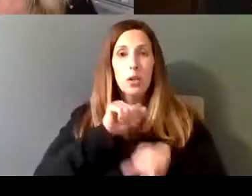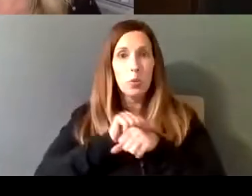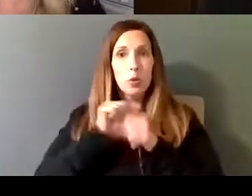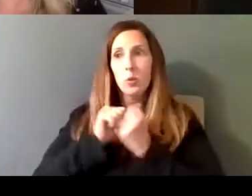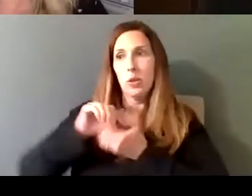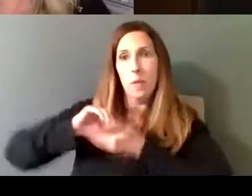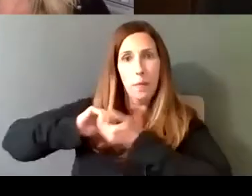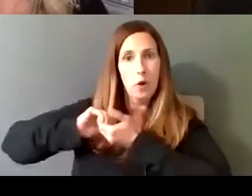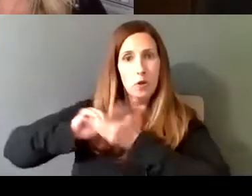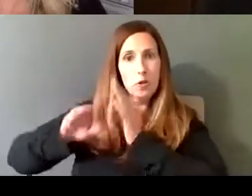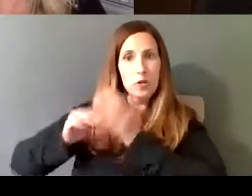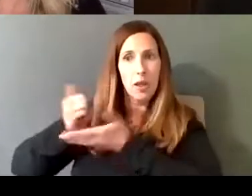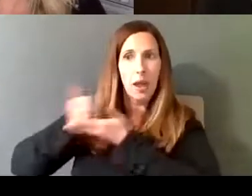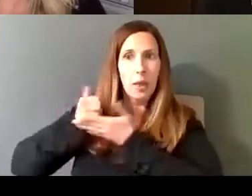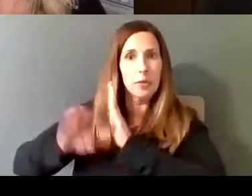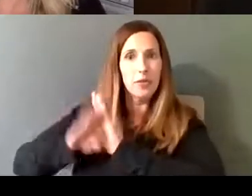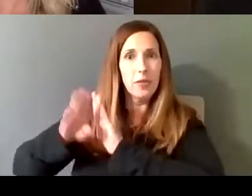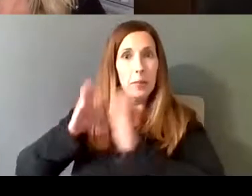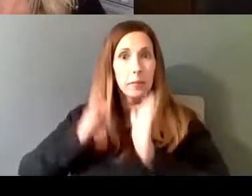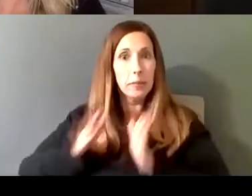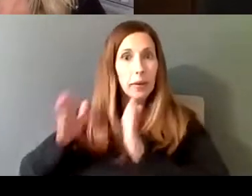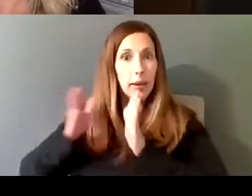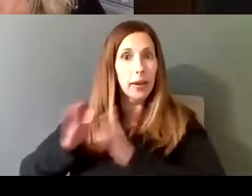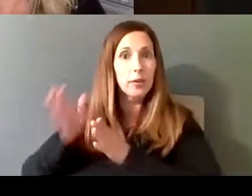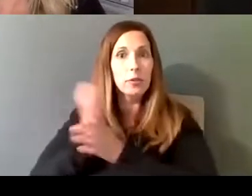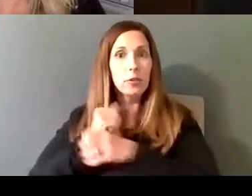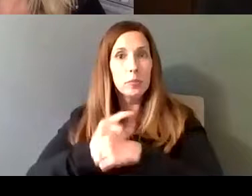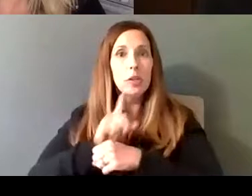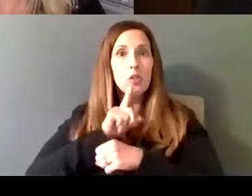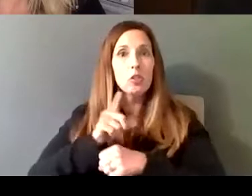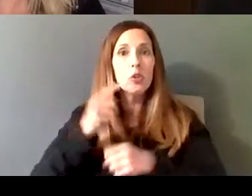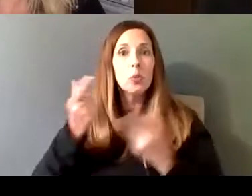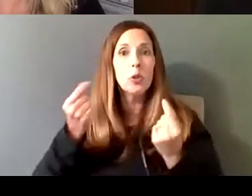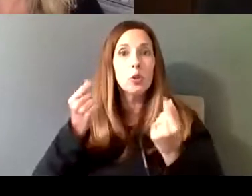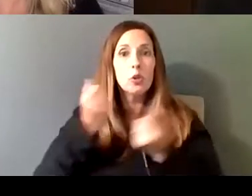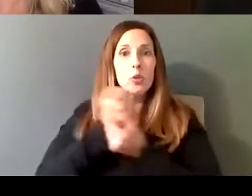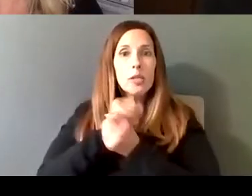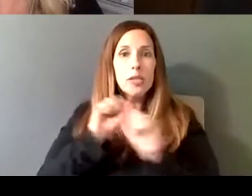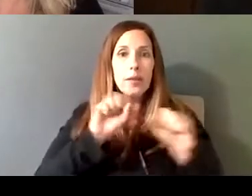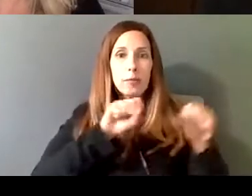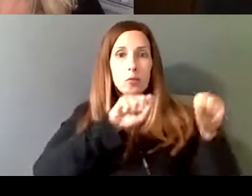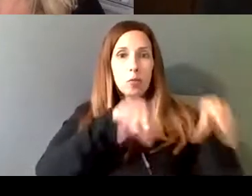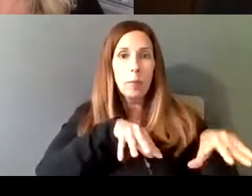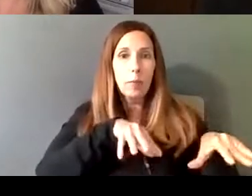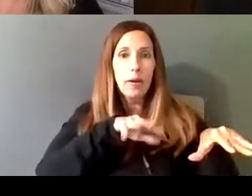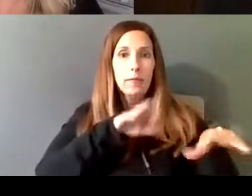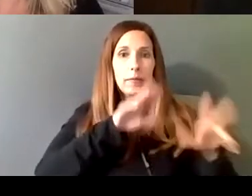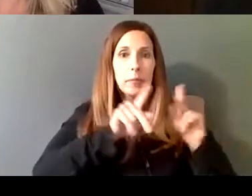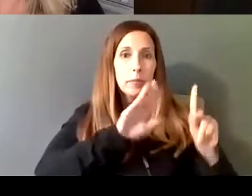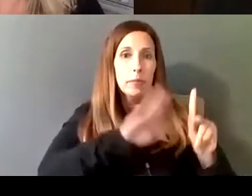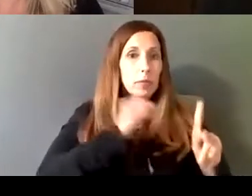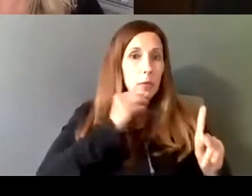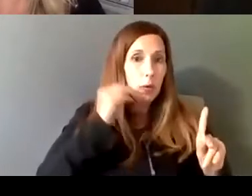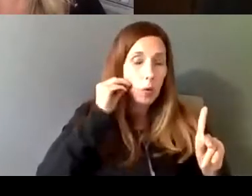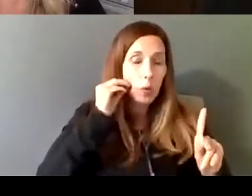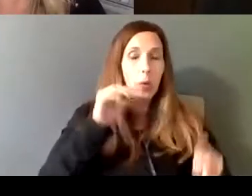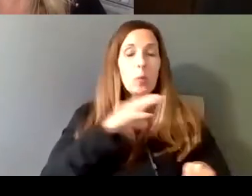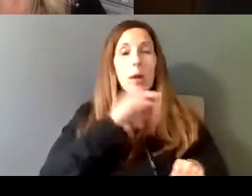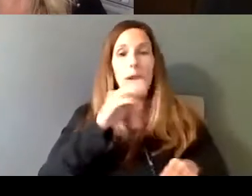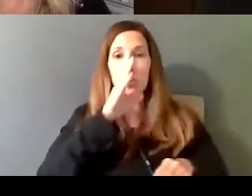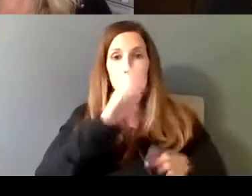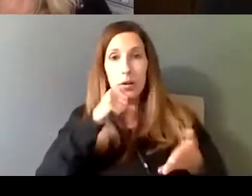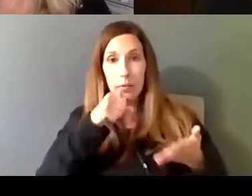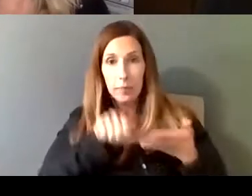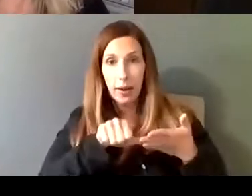us develop plans to make sure that we could do safe drop-offs at people's homes, and also direct mail pieces,